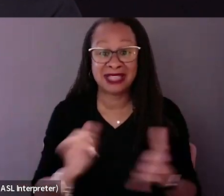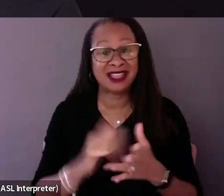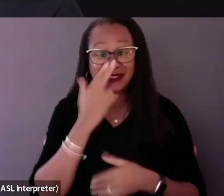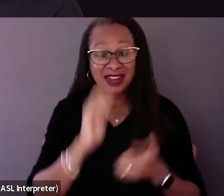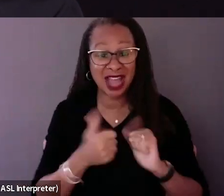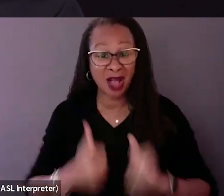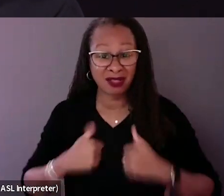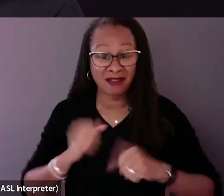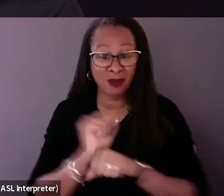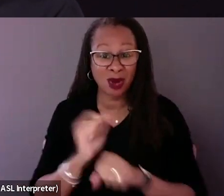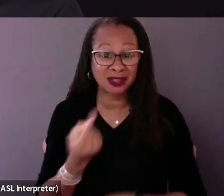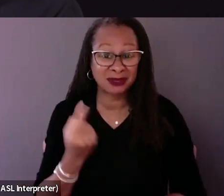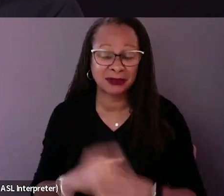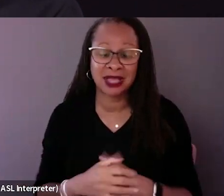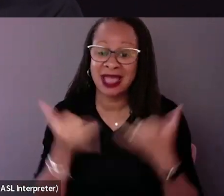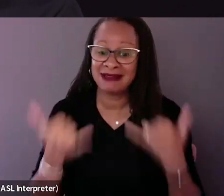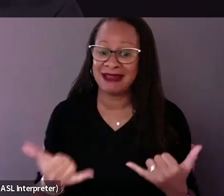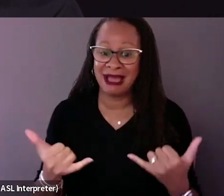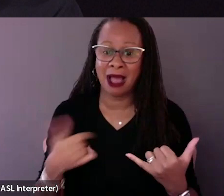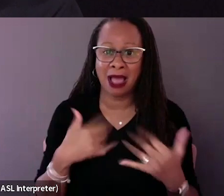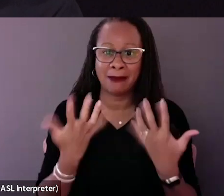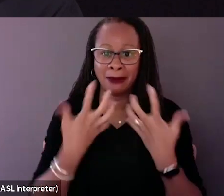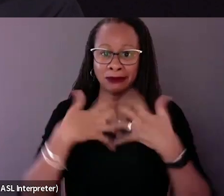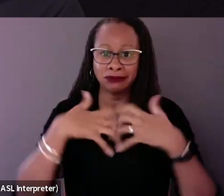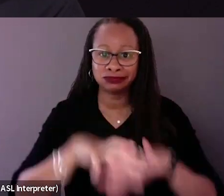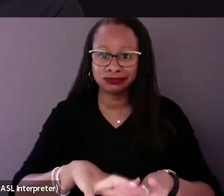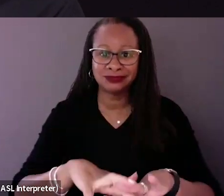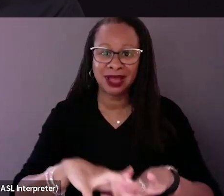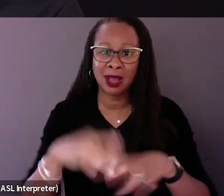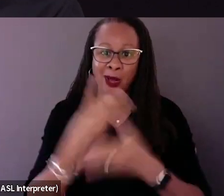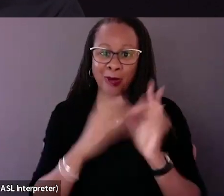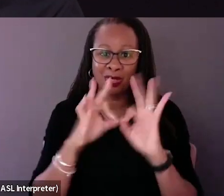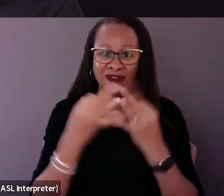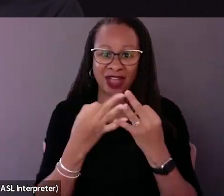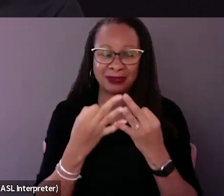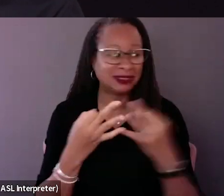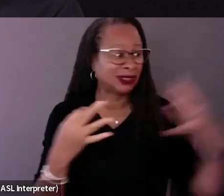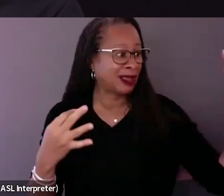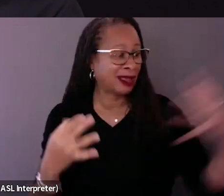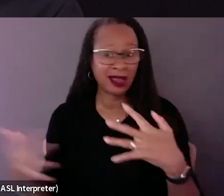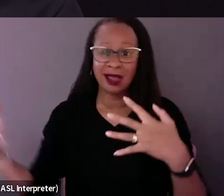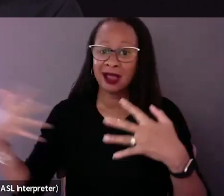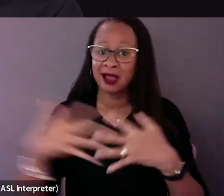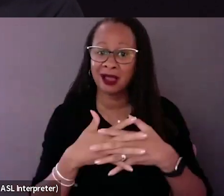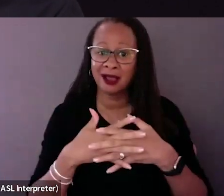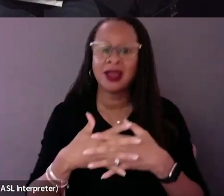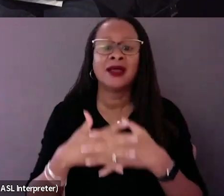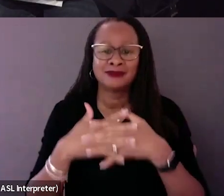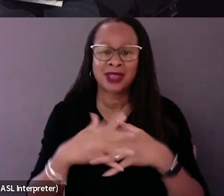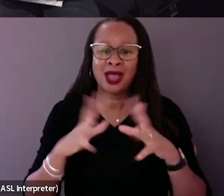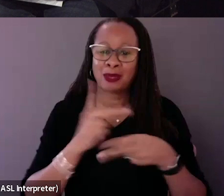sometimes, that now I'm kind of interwove a product of both of that and that